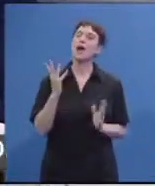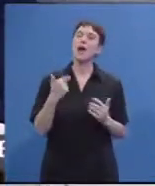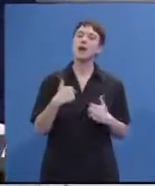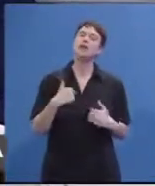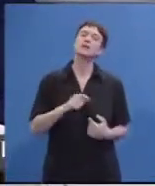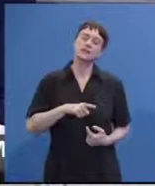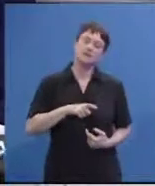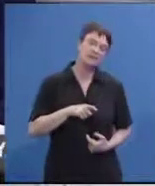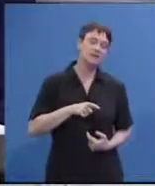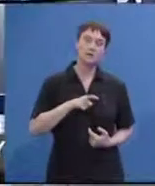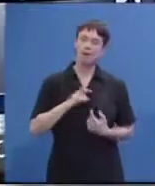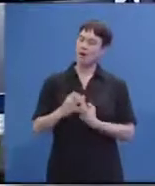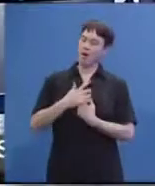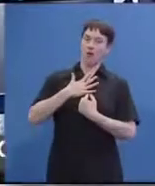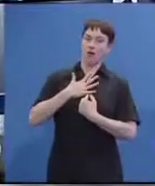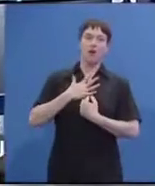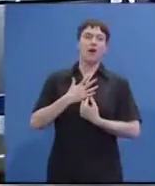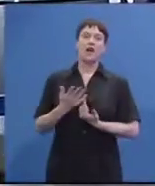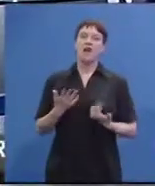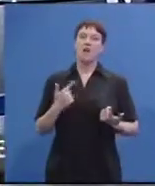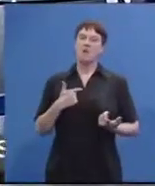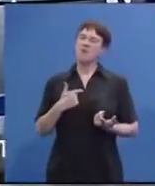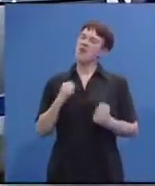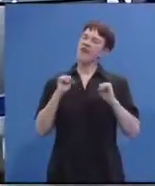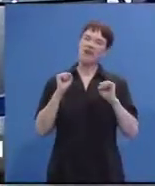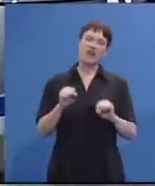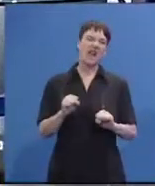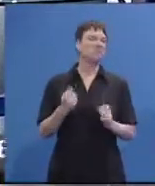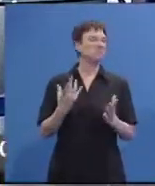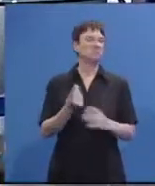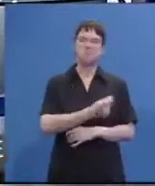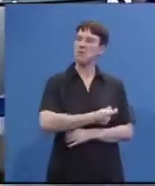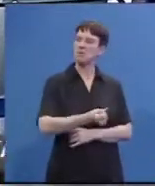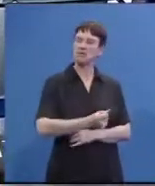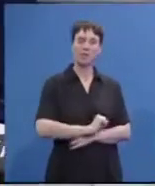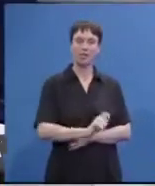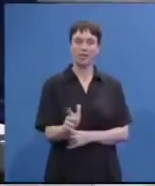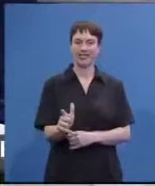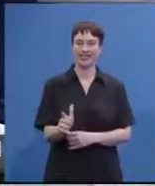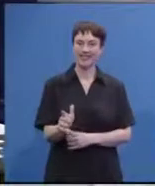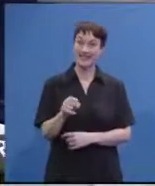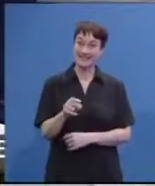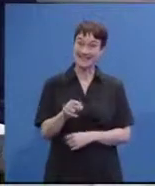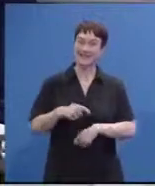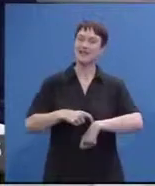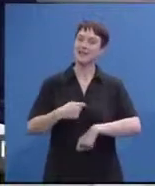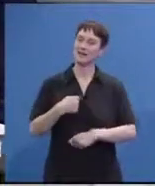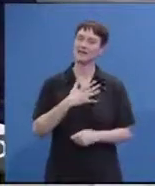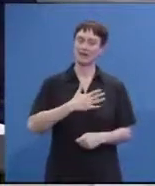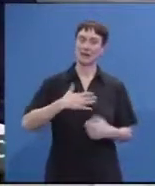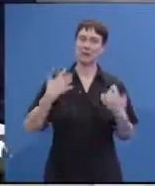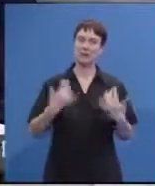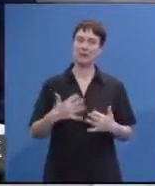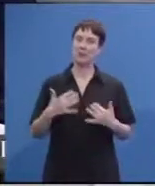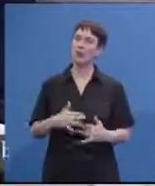so inspired that we could beat anybody, you know, and that day we felt that, you know, that Madiba magic